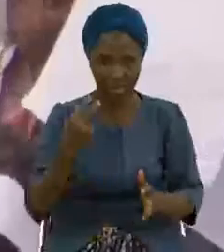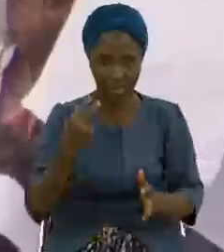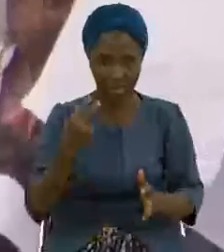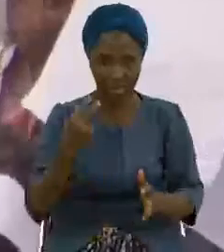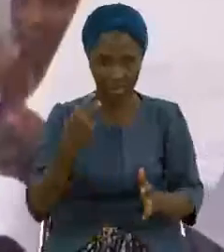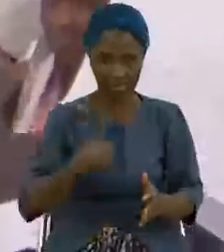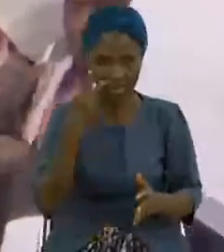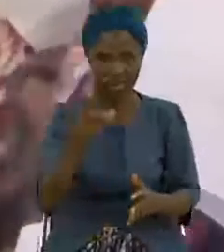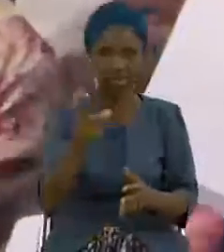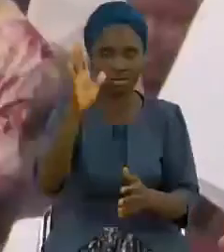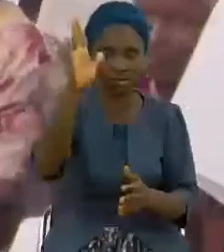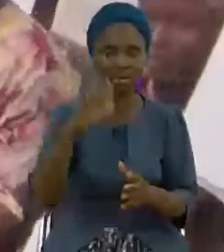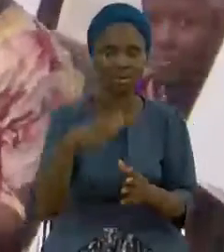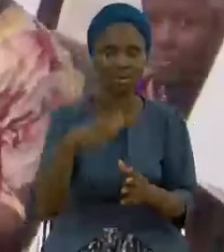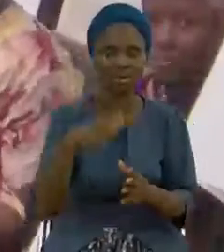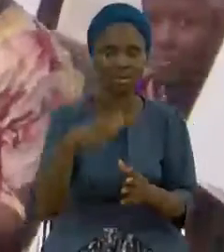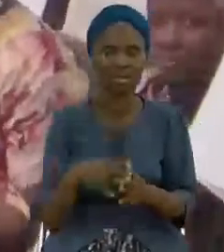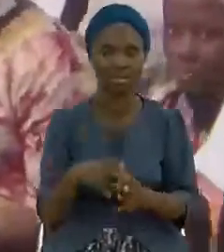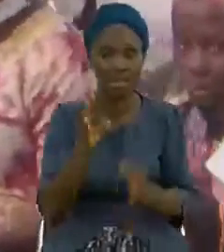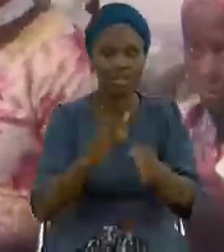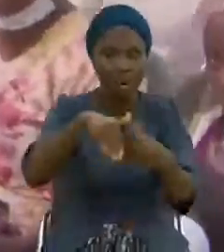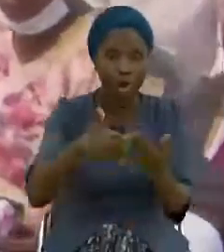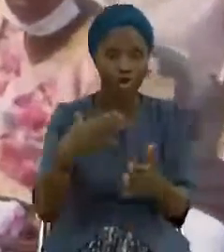If all of us here will have salvation,